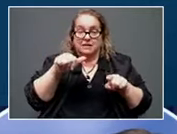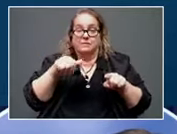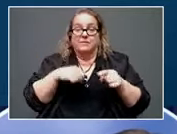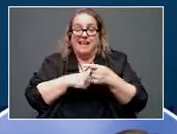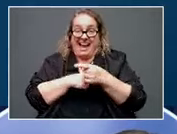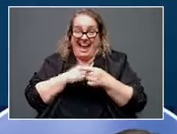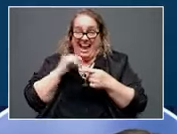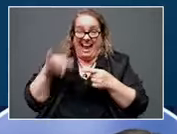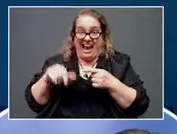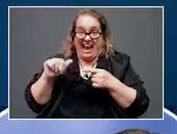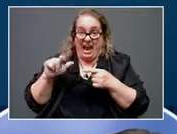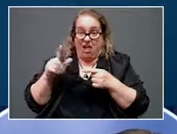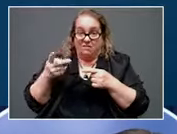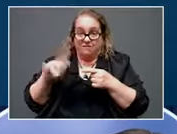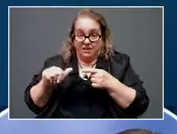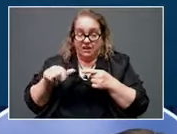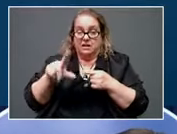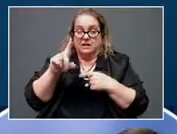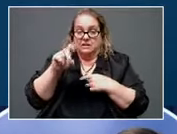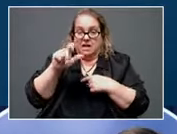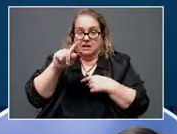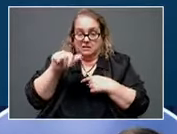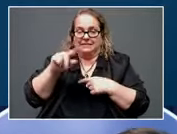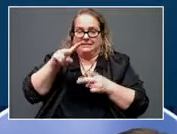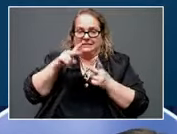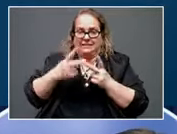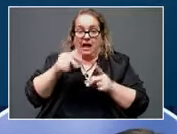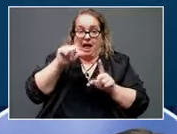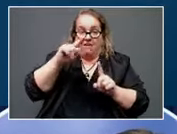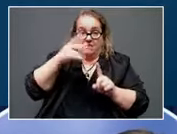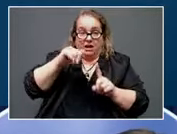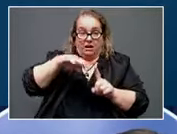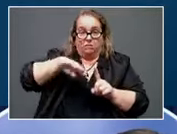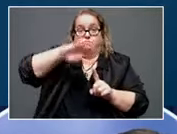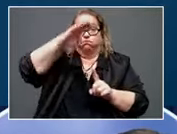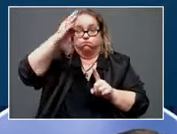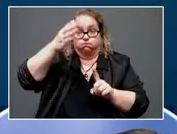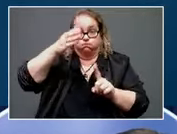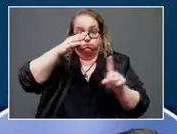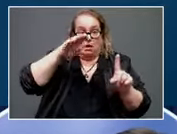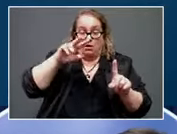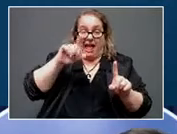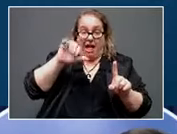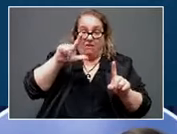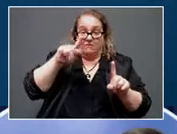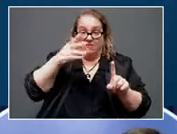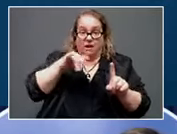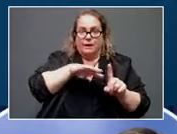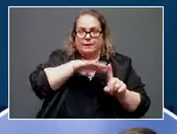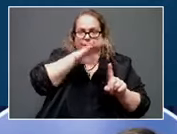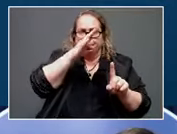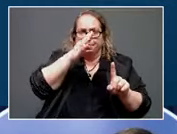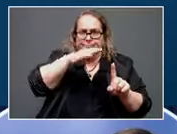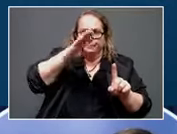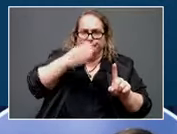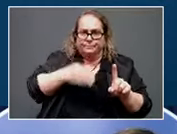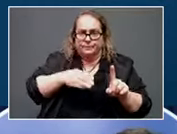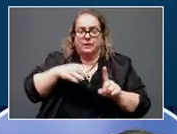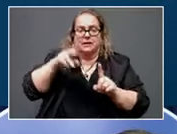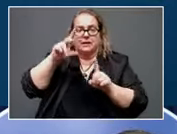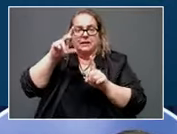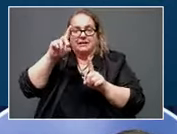major spike, Delta being the second, and Omicron being the third. We want to get back down to the